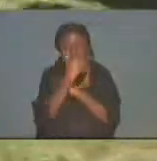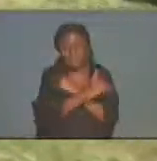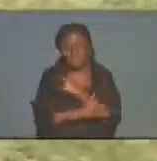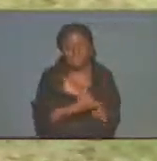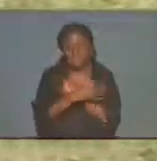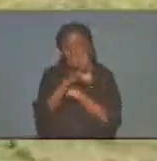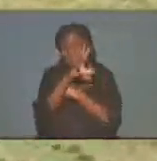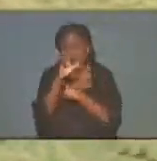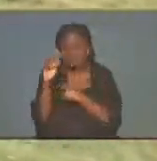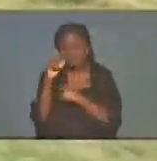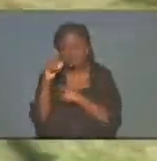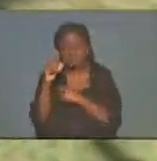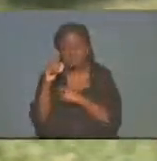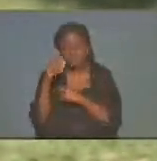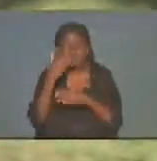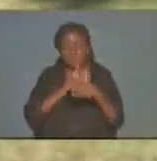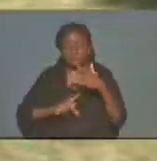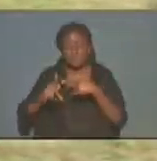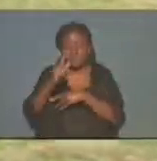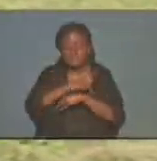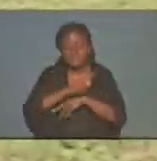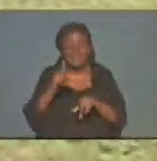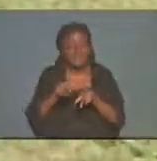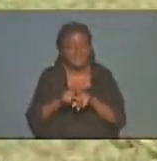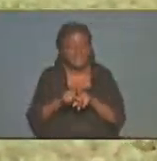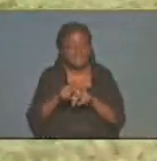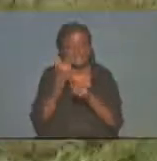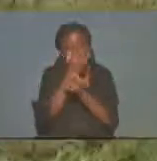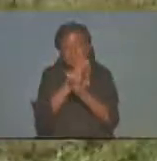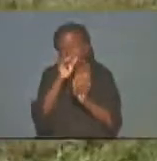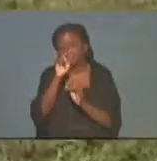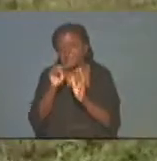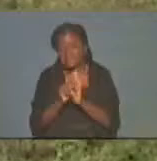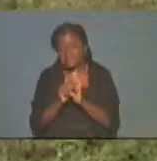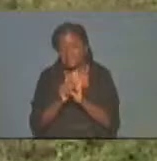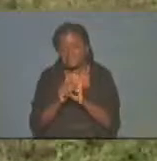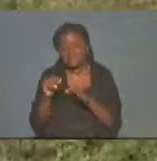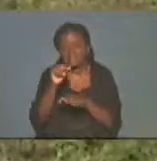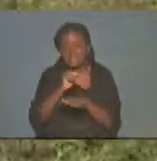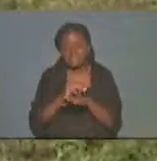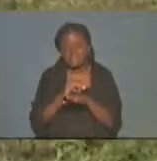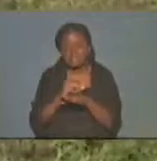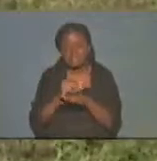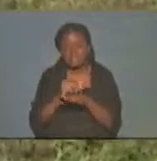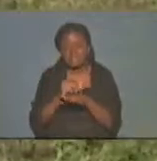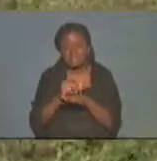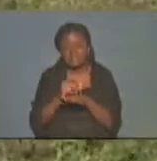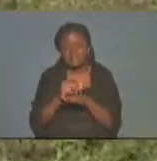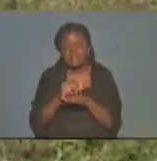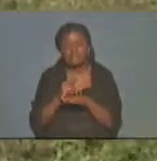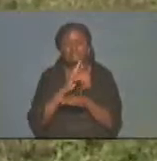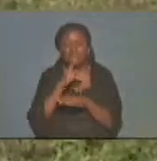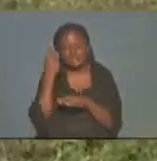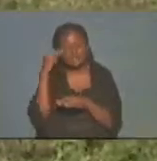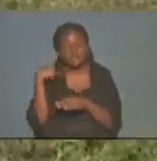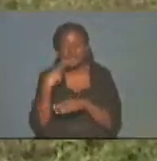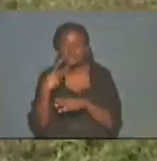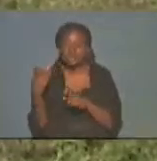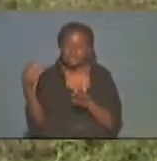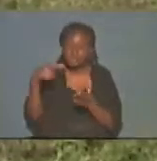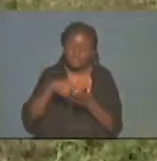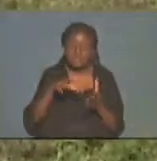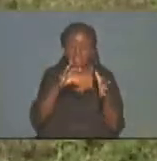nation. BTVI's Dean of Student Services, Raquel Bethel. for us to reconnect with students